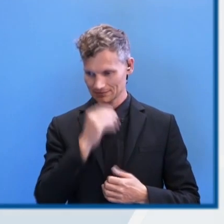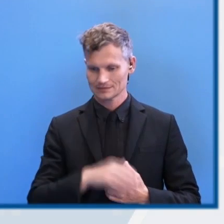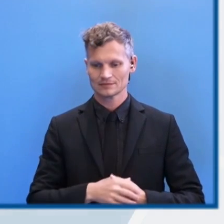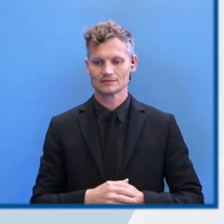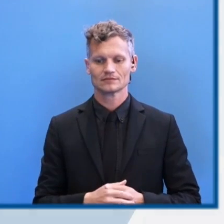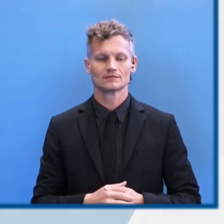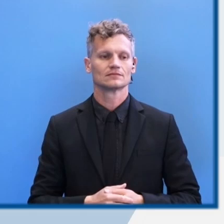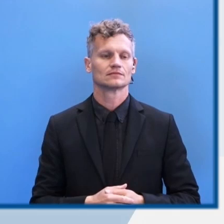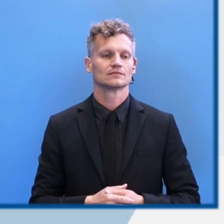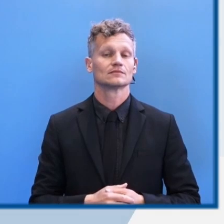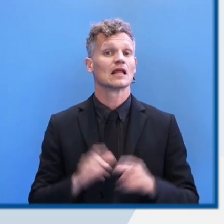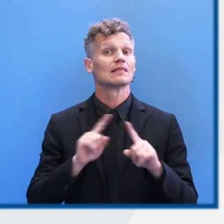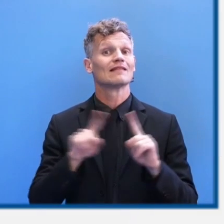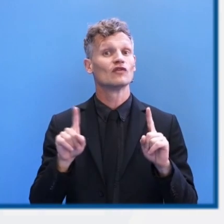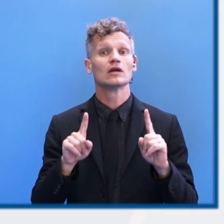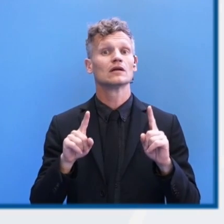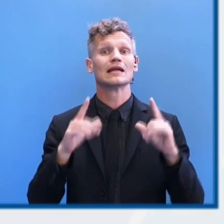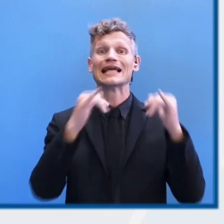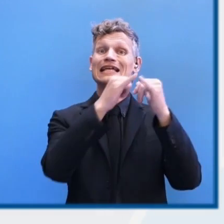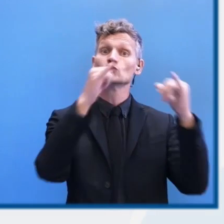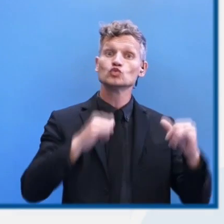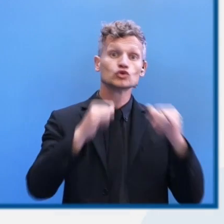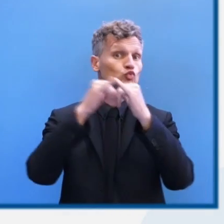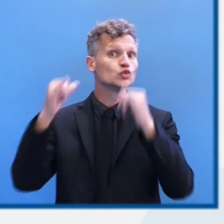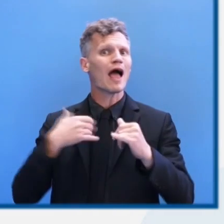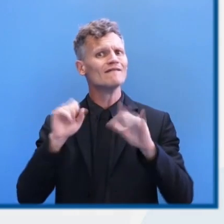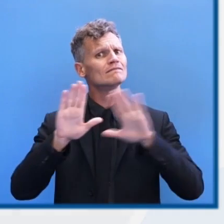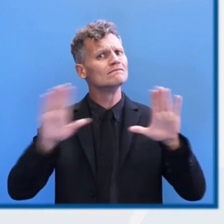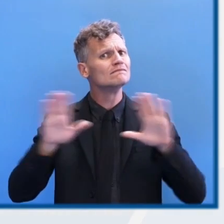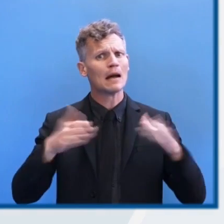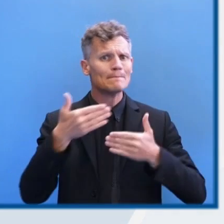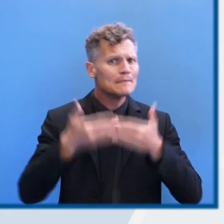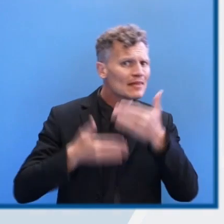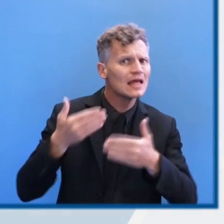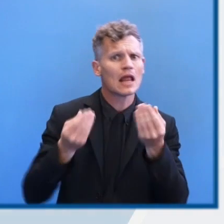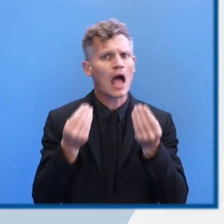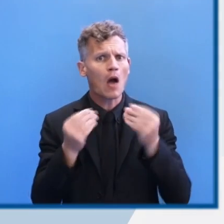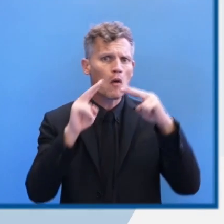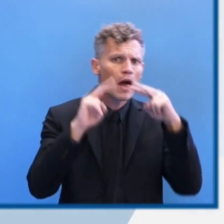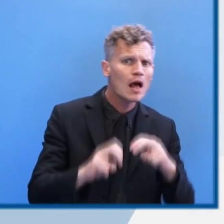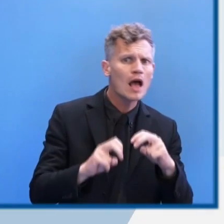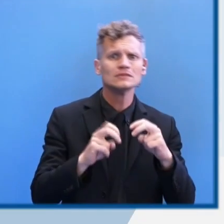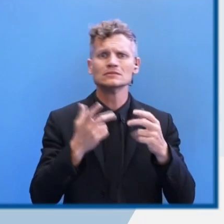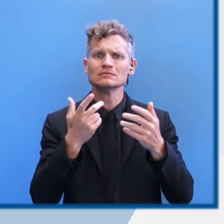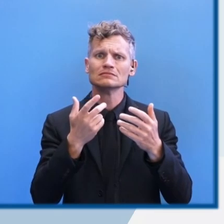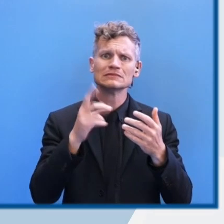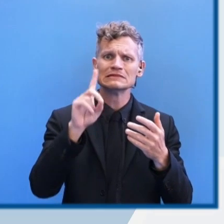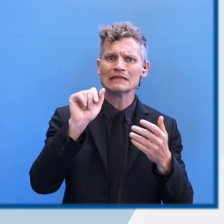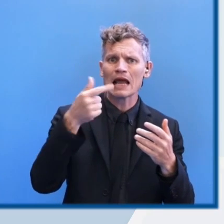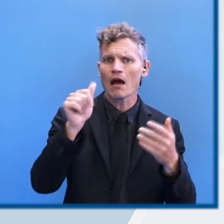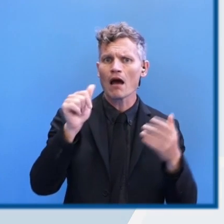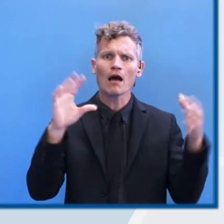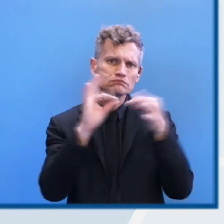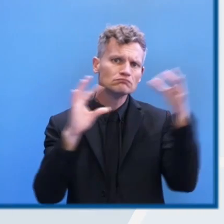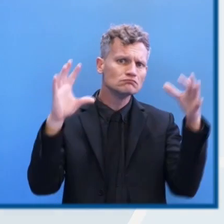and so on are in a good position to do that, but I am also looking for other